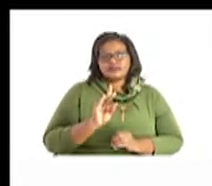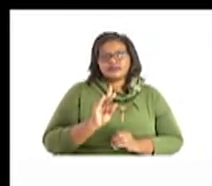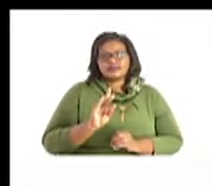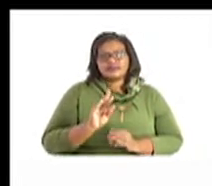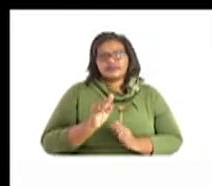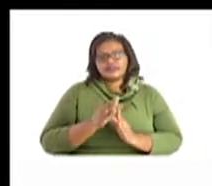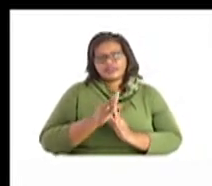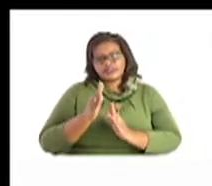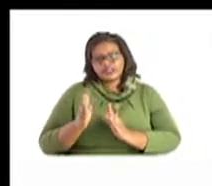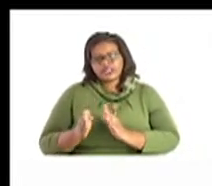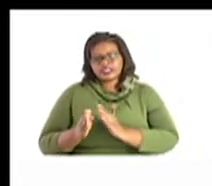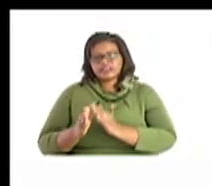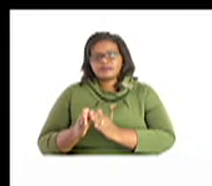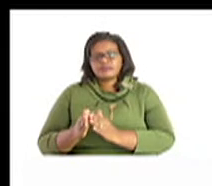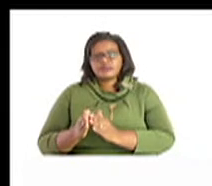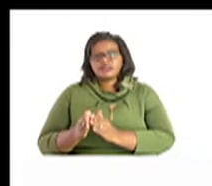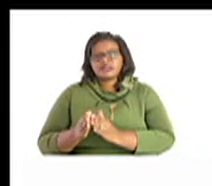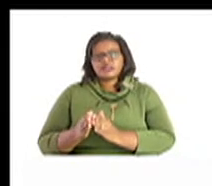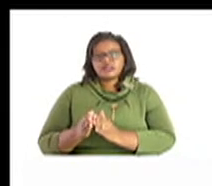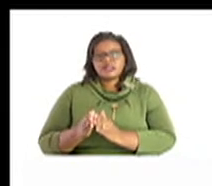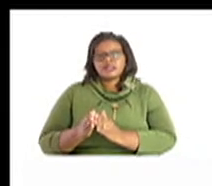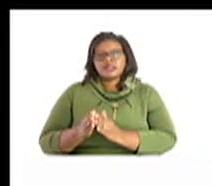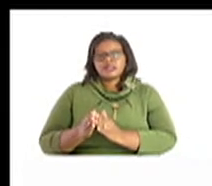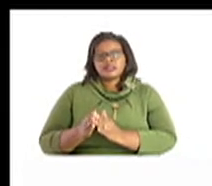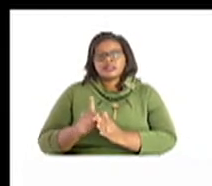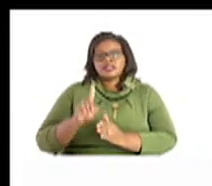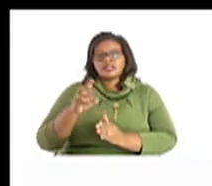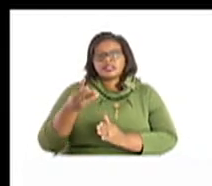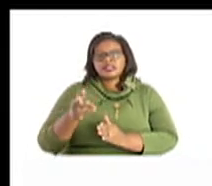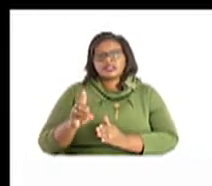15,987, followed by